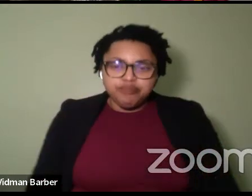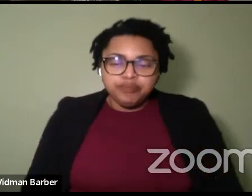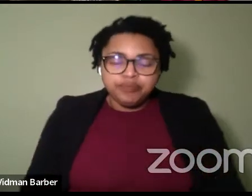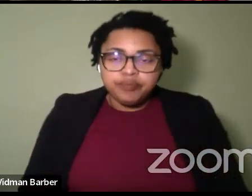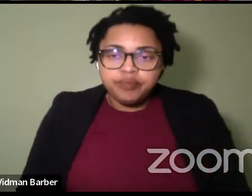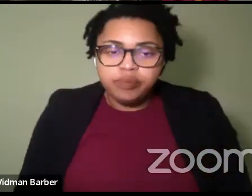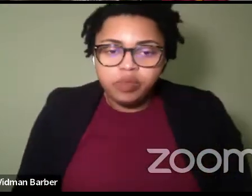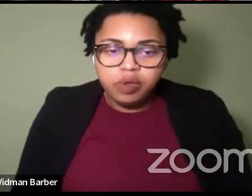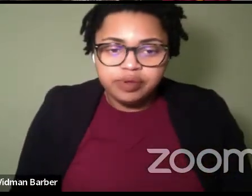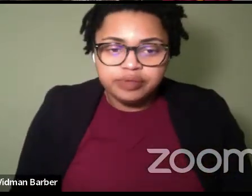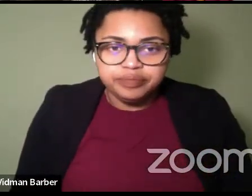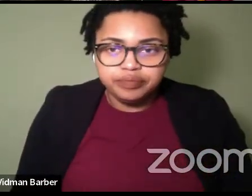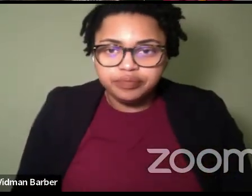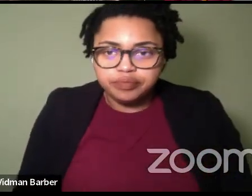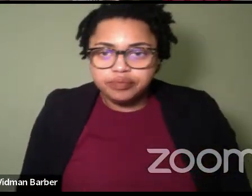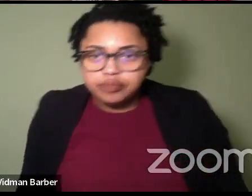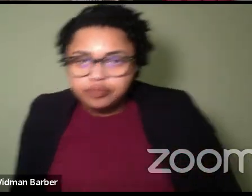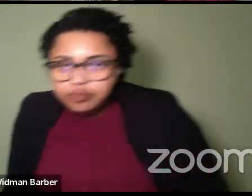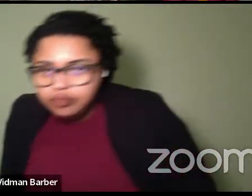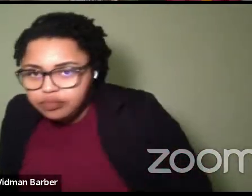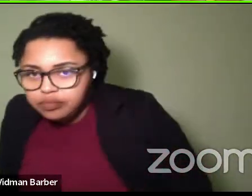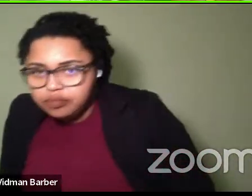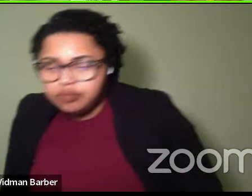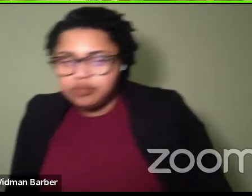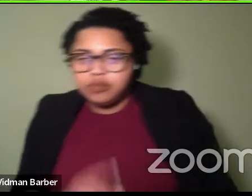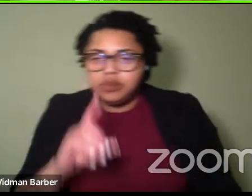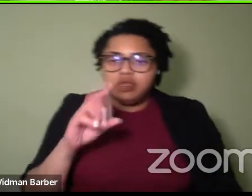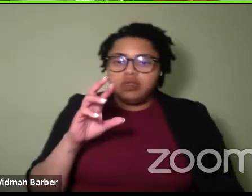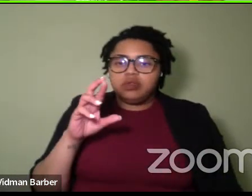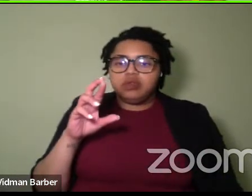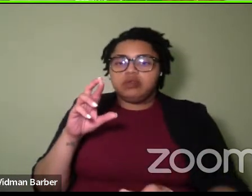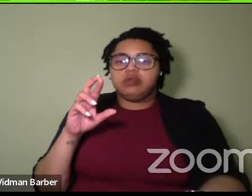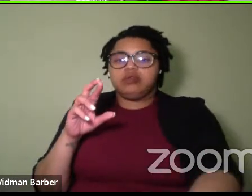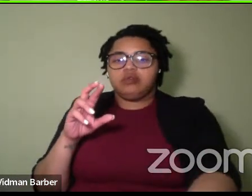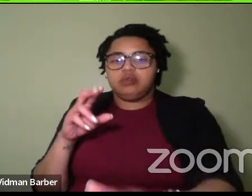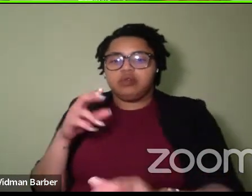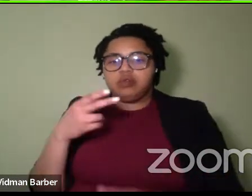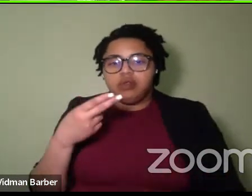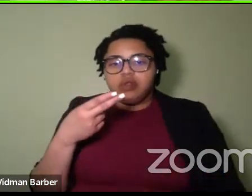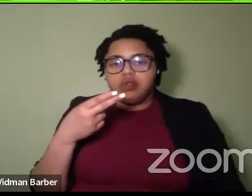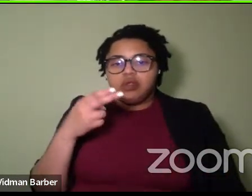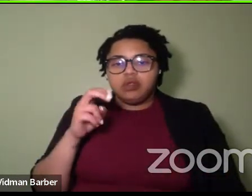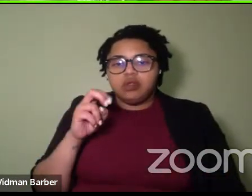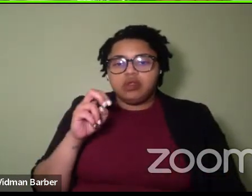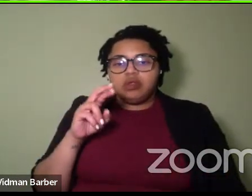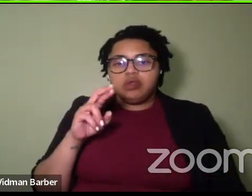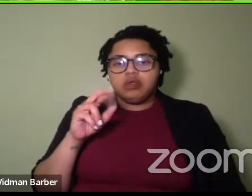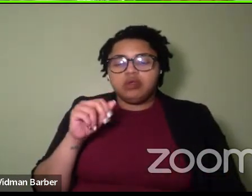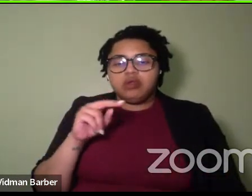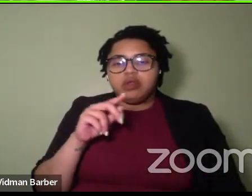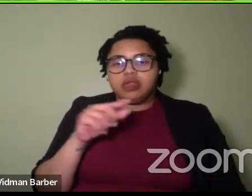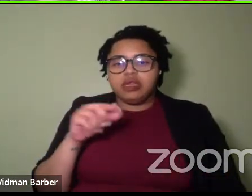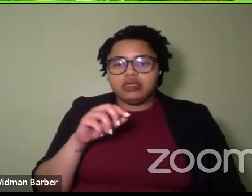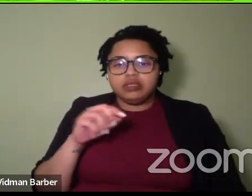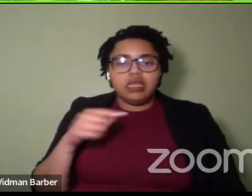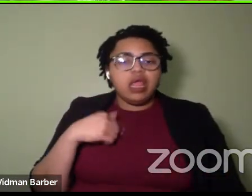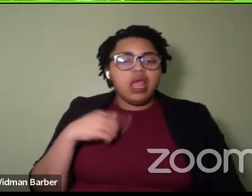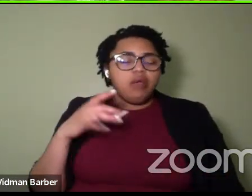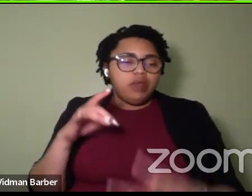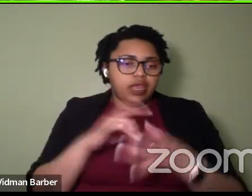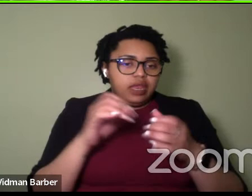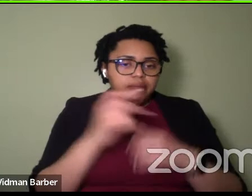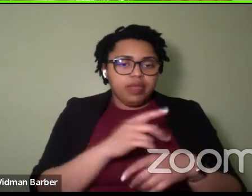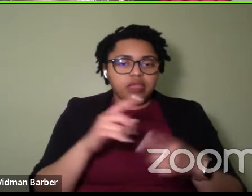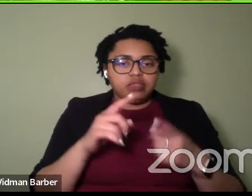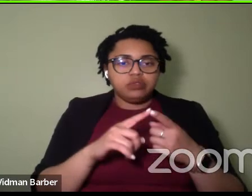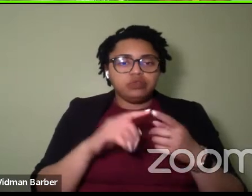Dr. Hernandez, you want to start? Yeah, and I wanted to connect it back to the excerpt that Dr. Montgomery mentioned about her book. And I